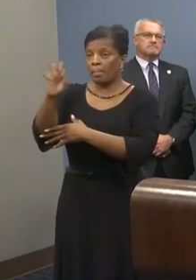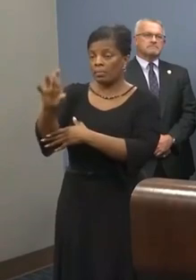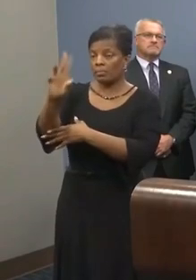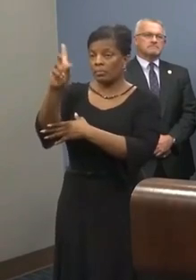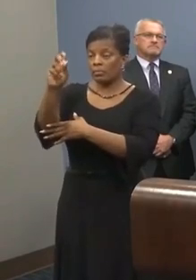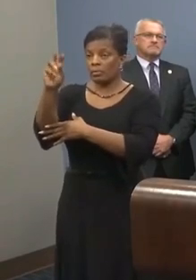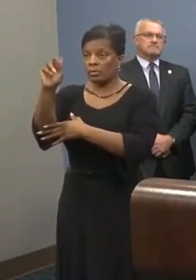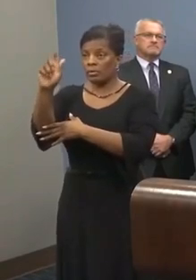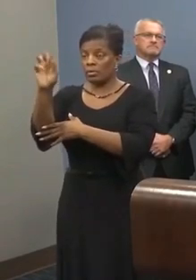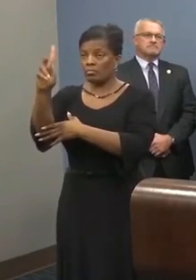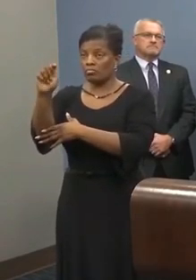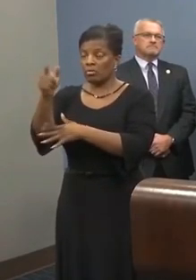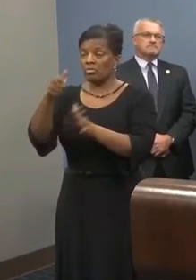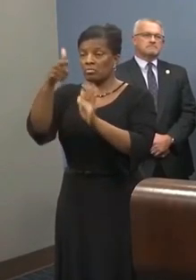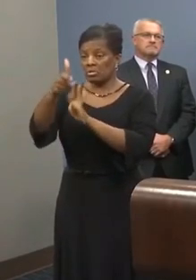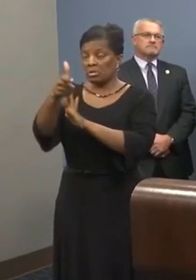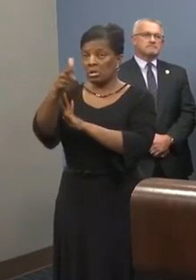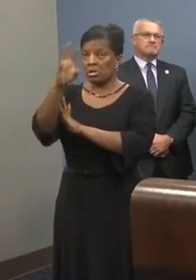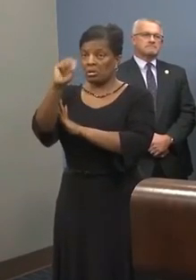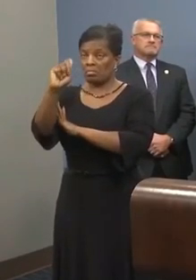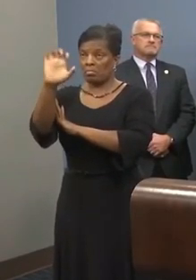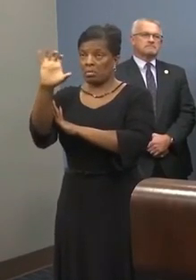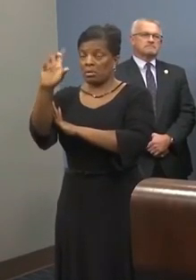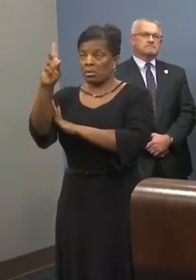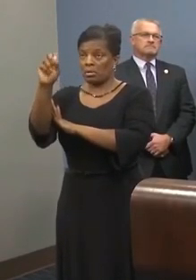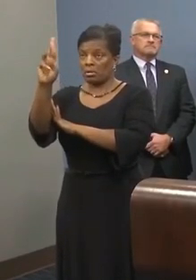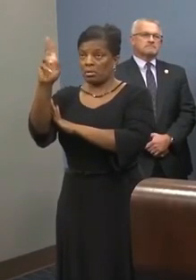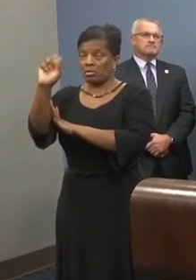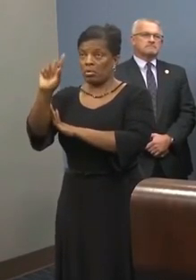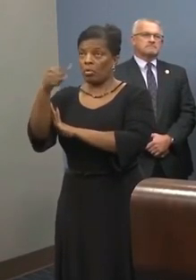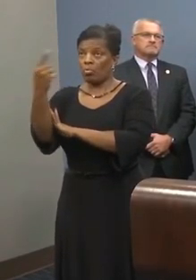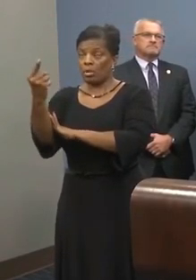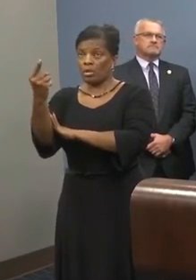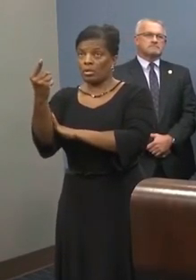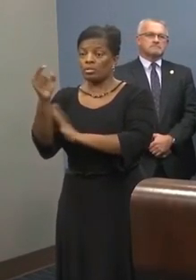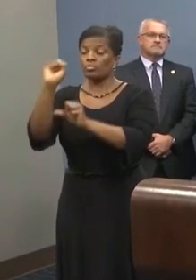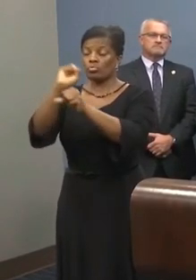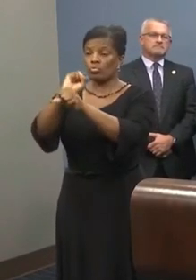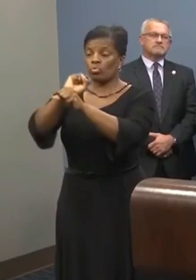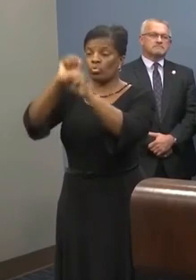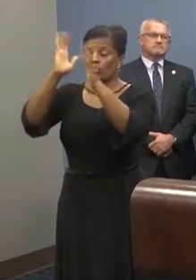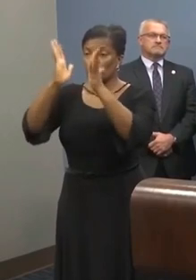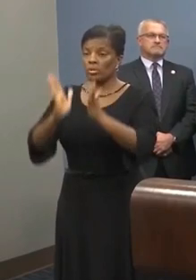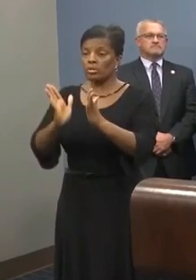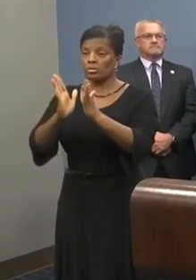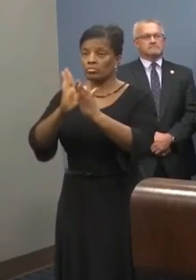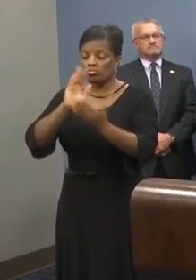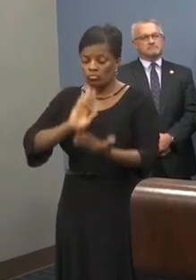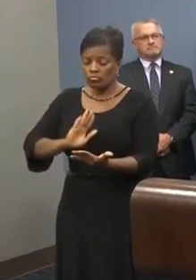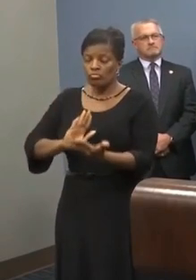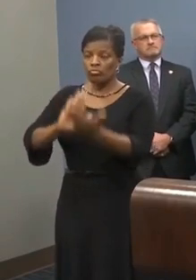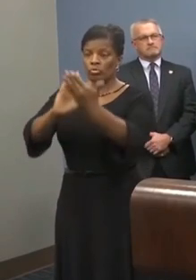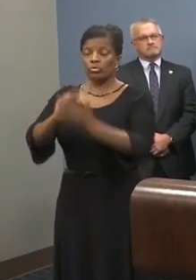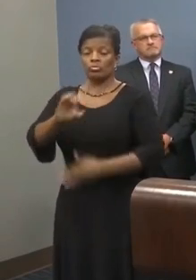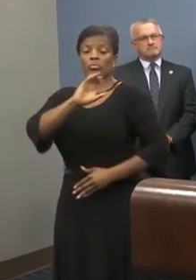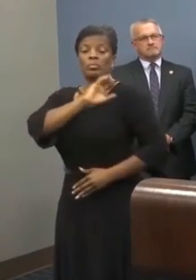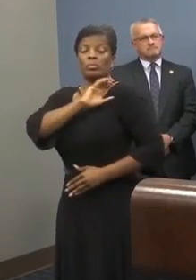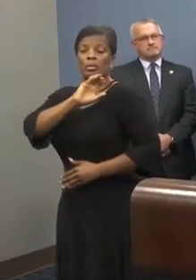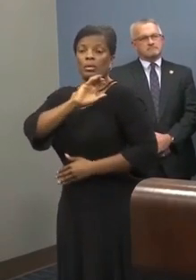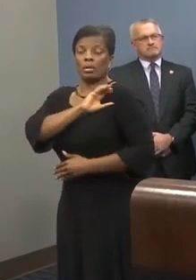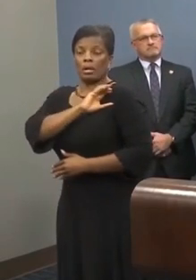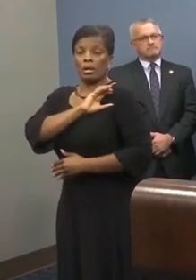Donaldson having a firearm at the McDonald's. One of his co-workers approached a police